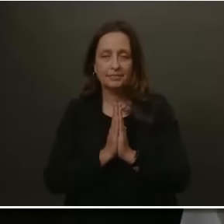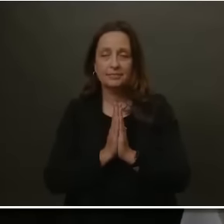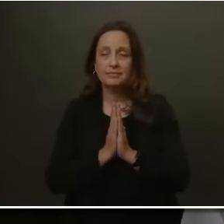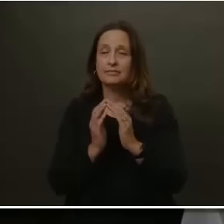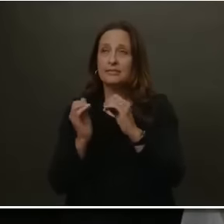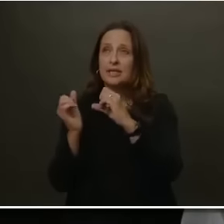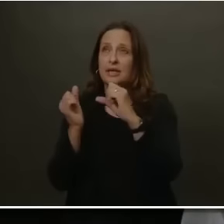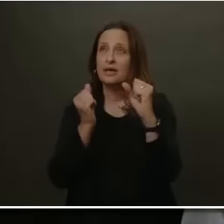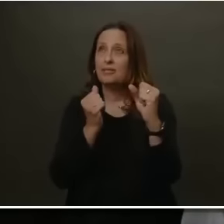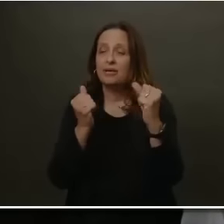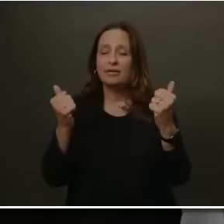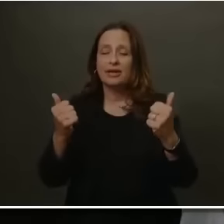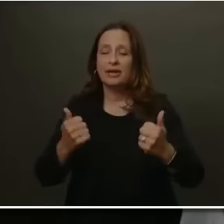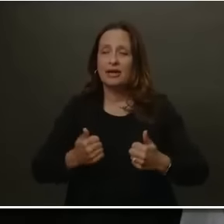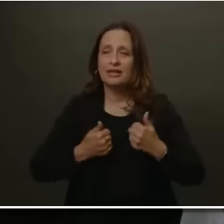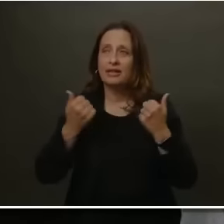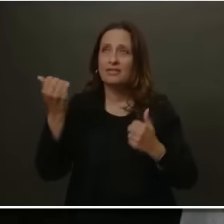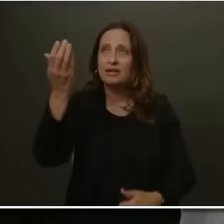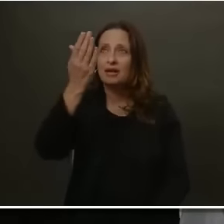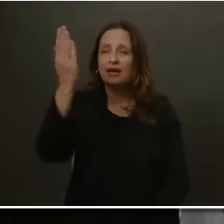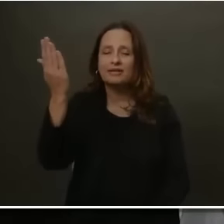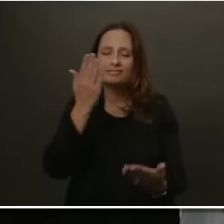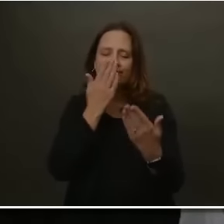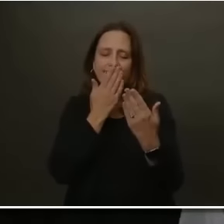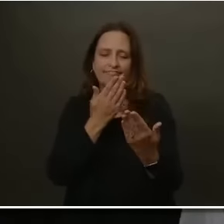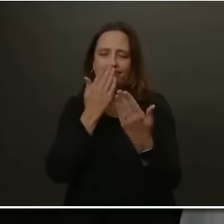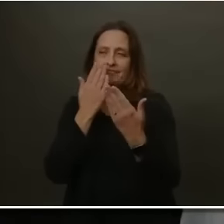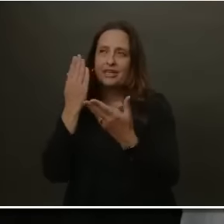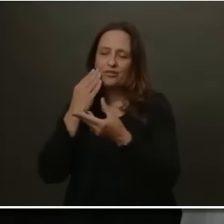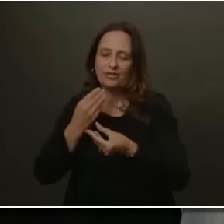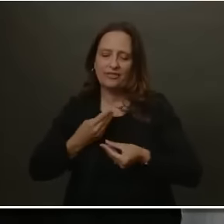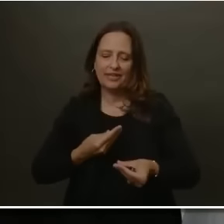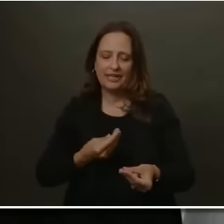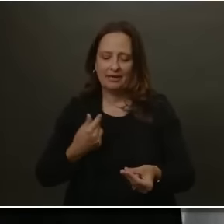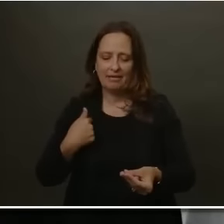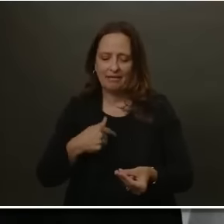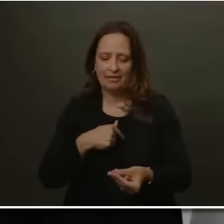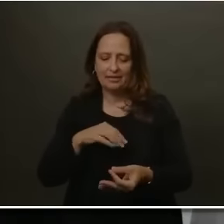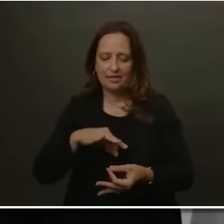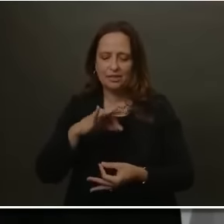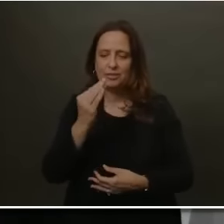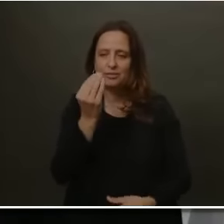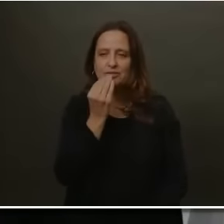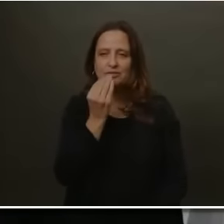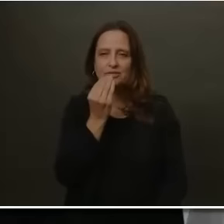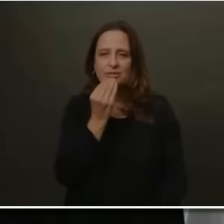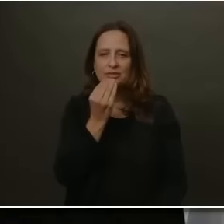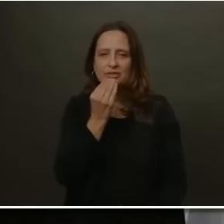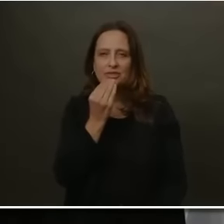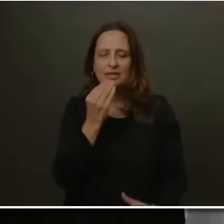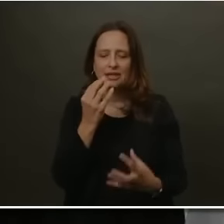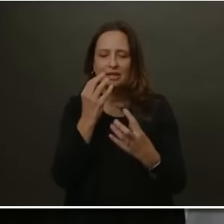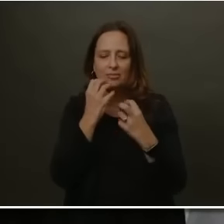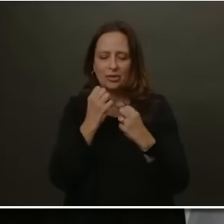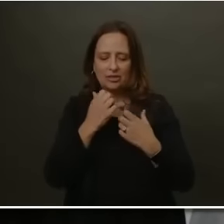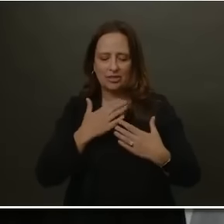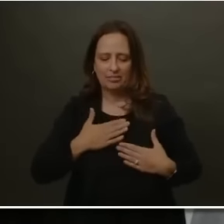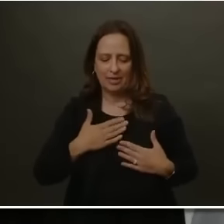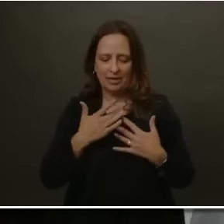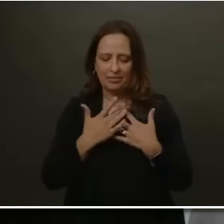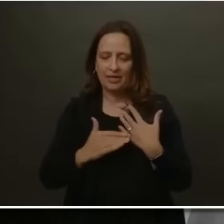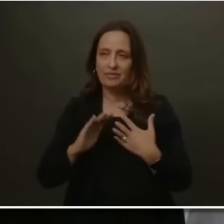Almighty and ever-living God, we thank you for feeding us the spiritual food of the most precious body and